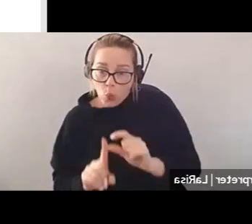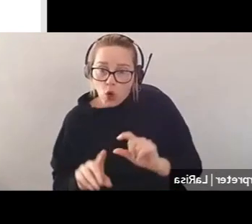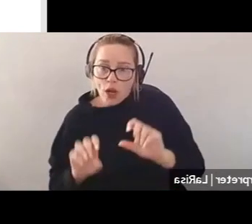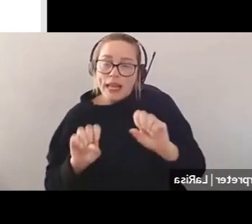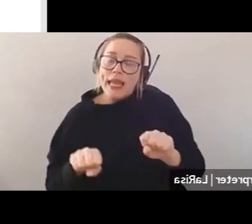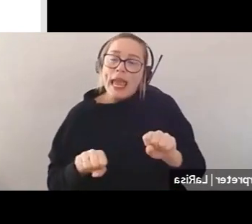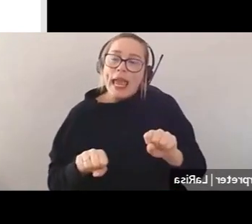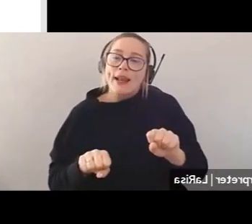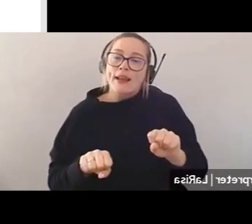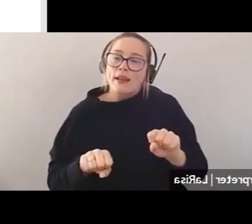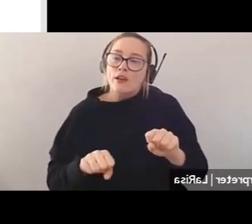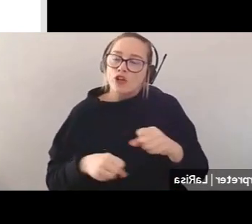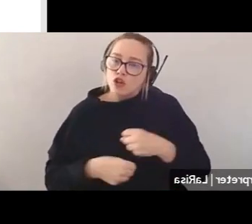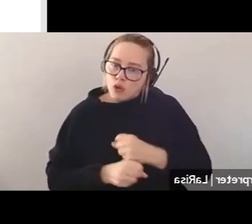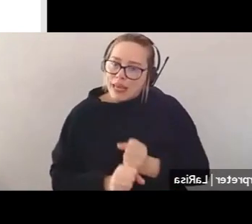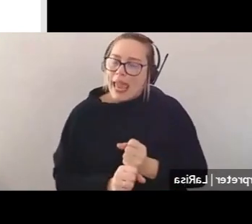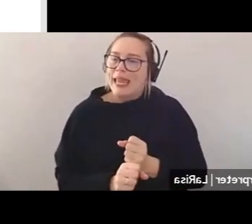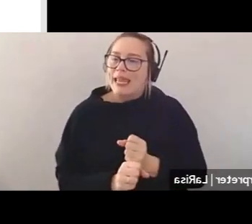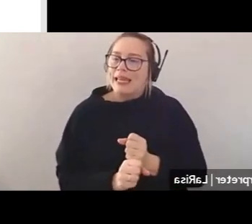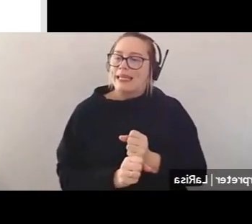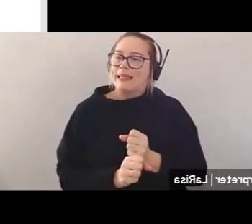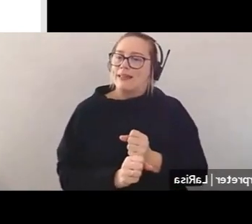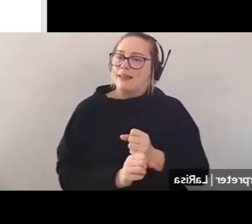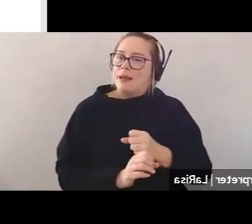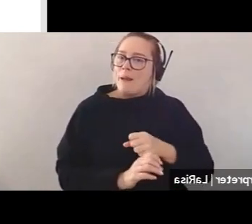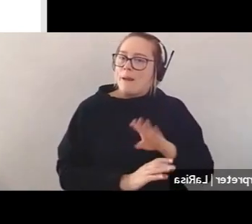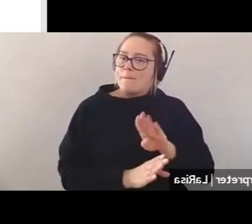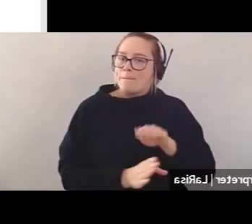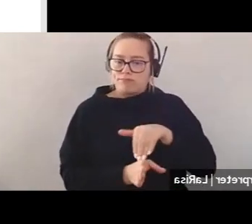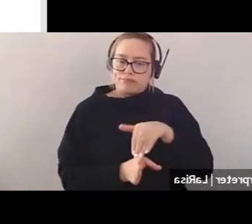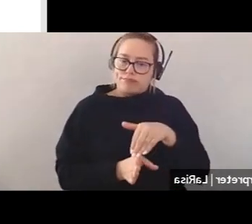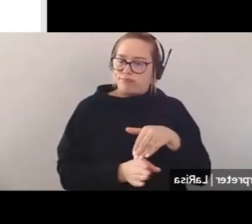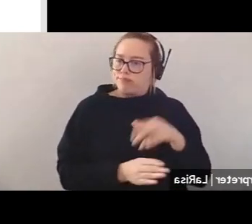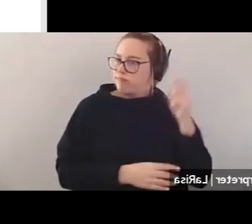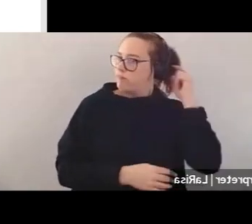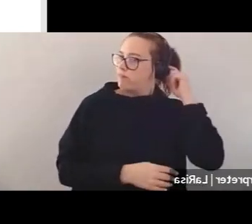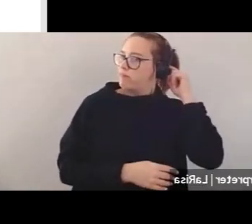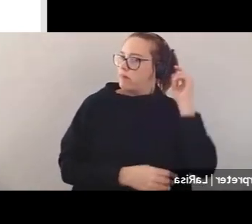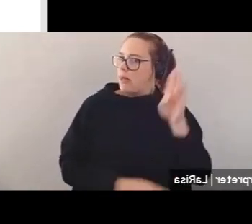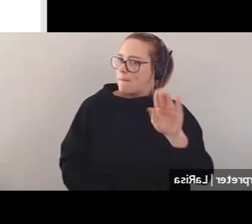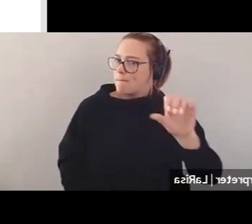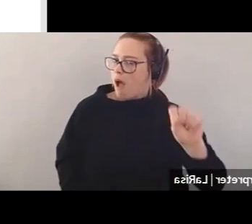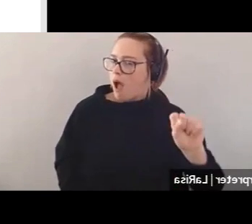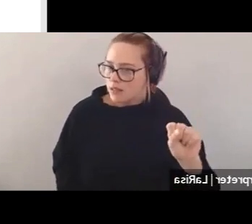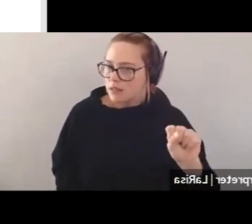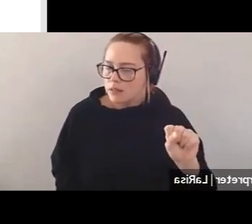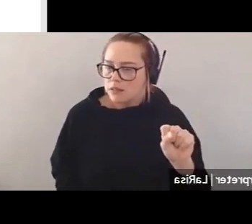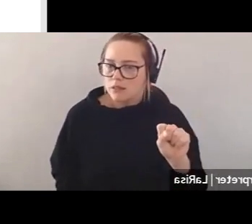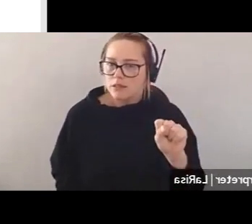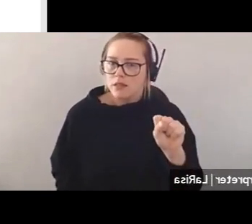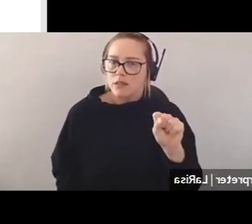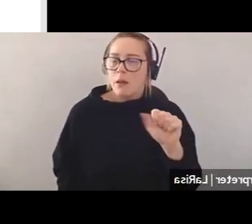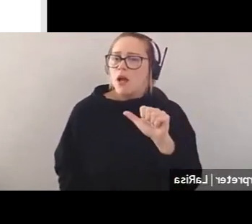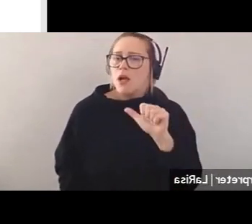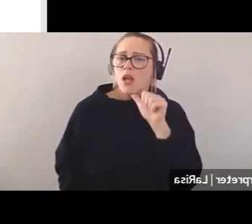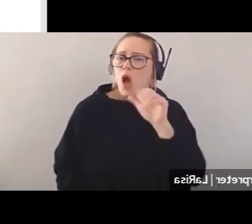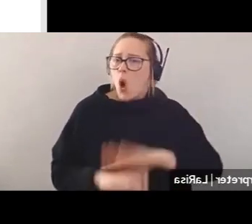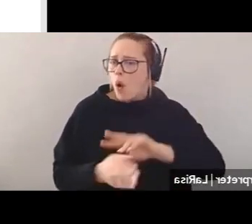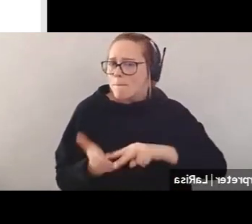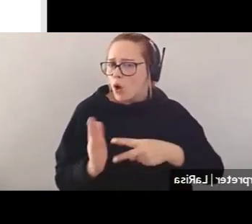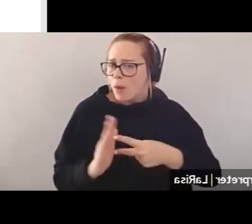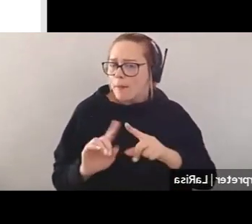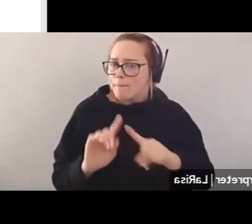what those kind of phrases and words can sometimes unintentionally create biases. And I think